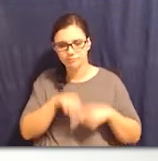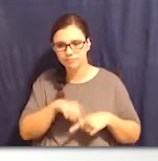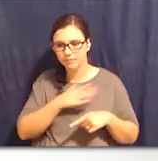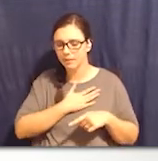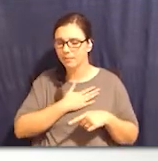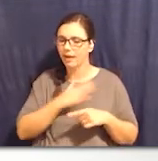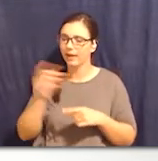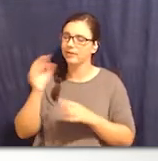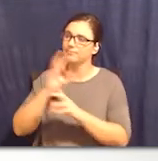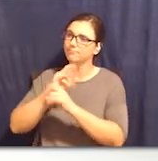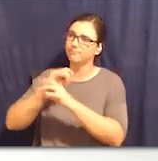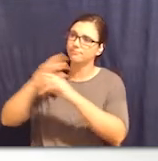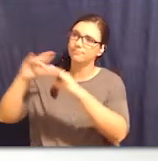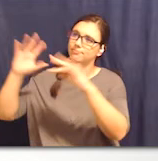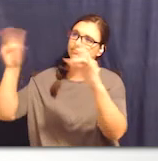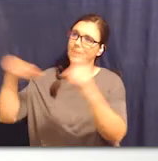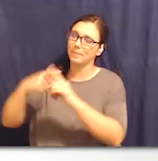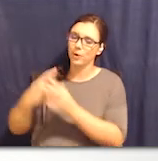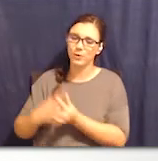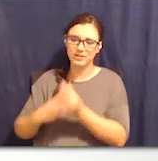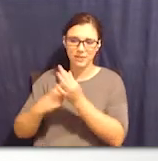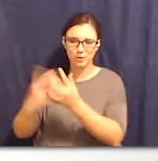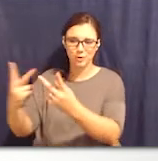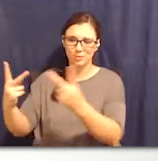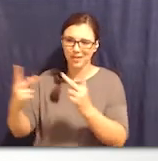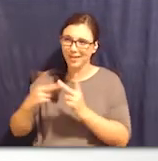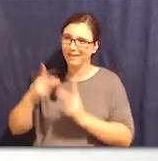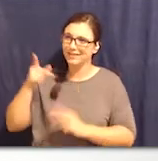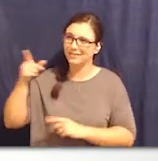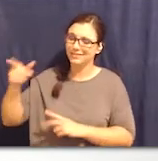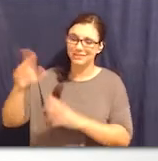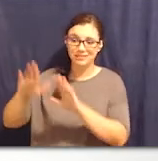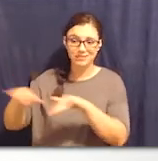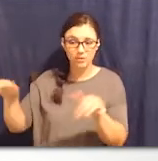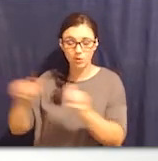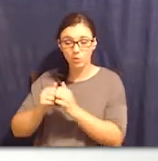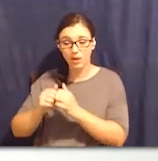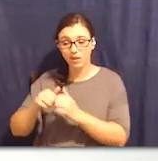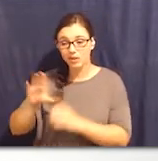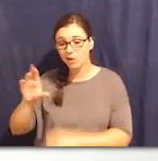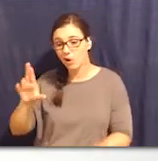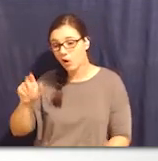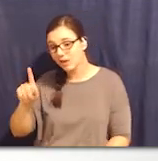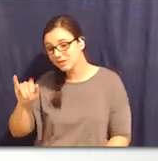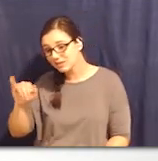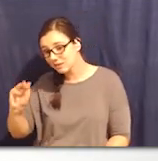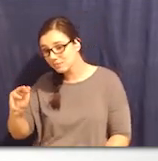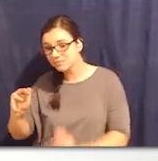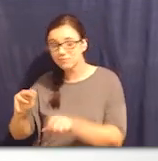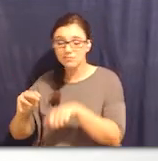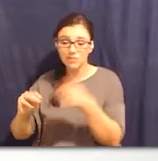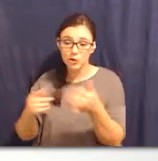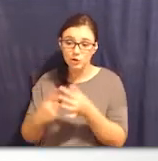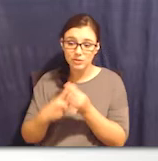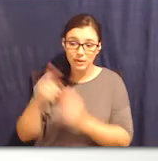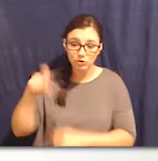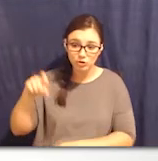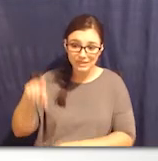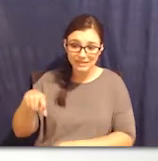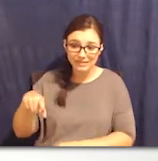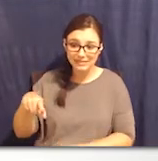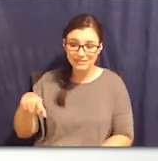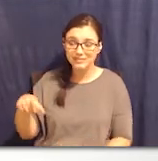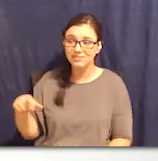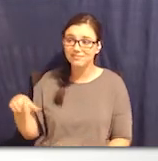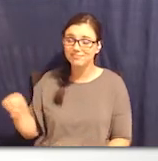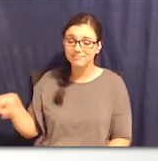me. It is based on my mystical vision of a special place where children with autism and other